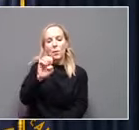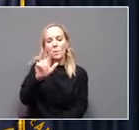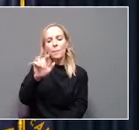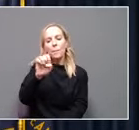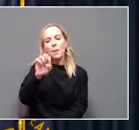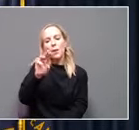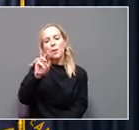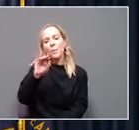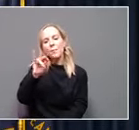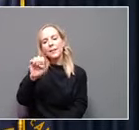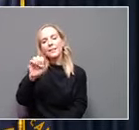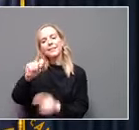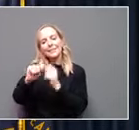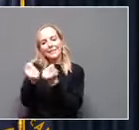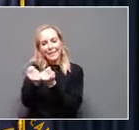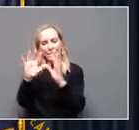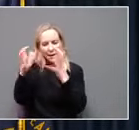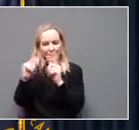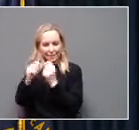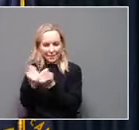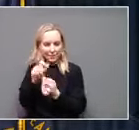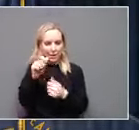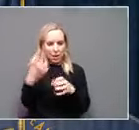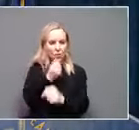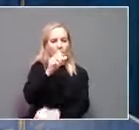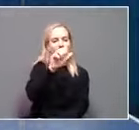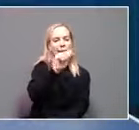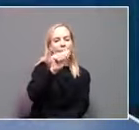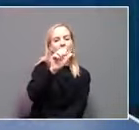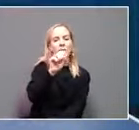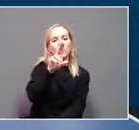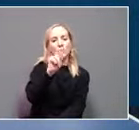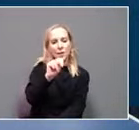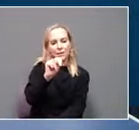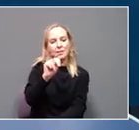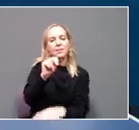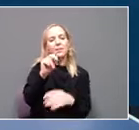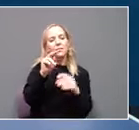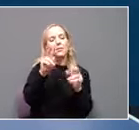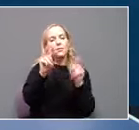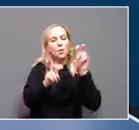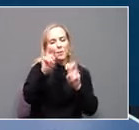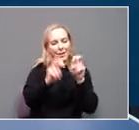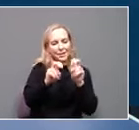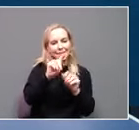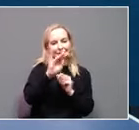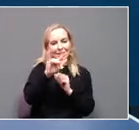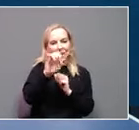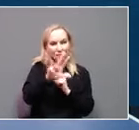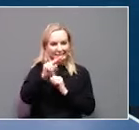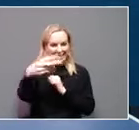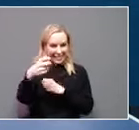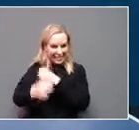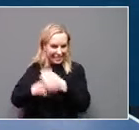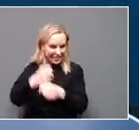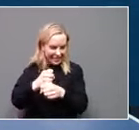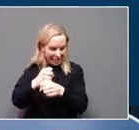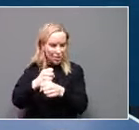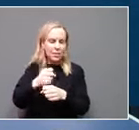the ASUN, the ASUN tournament title. They're playing in just their second year as a Division